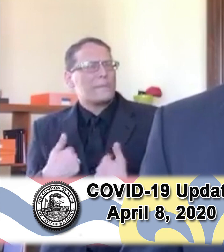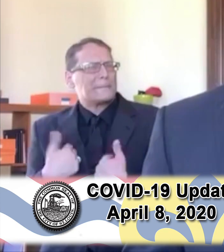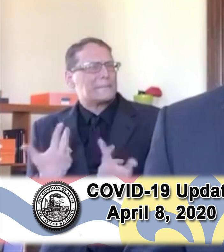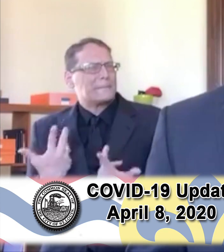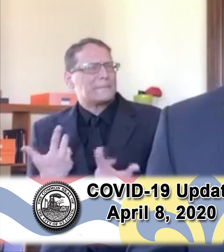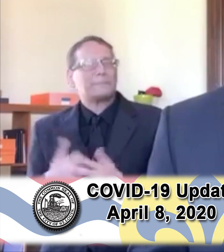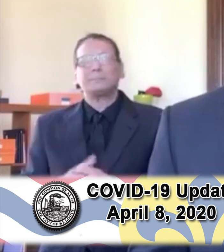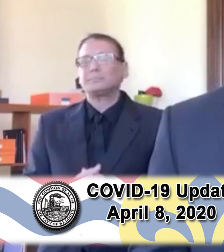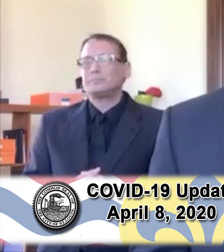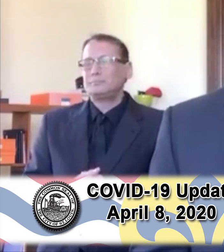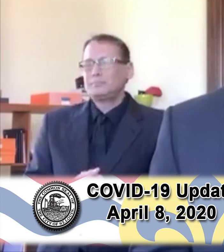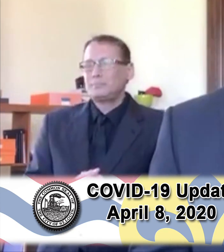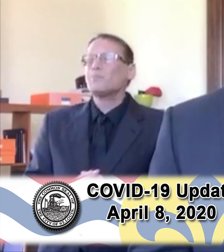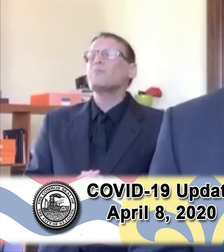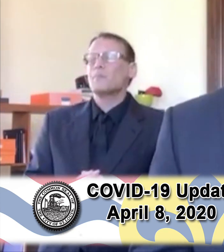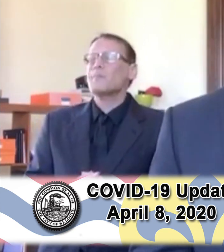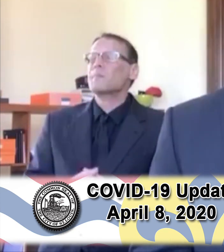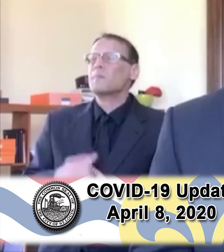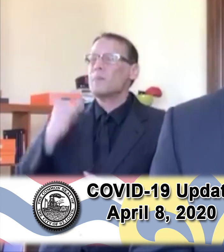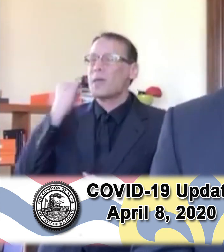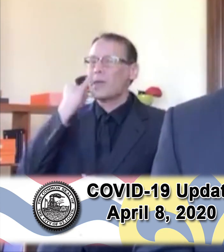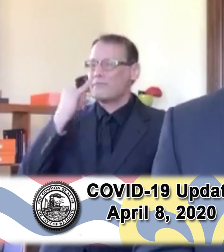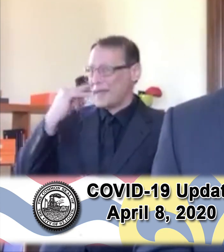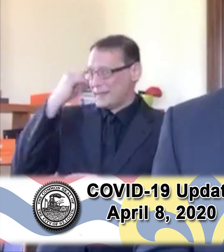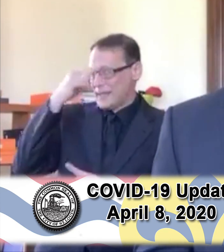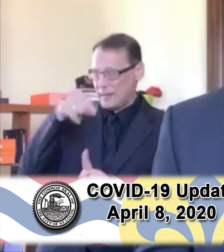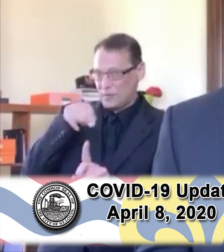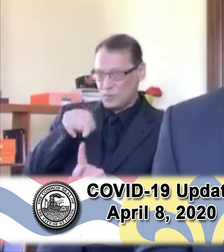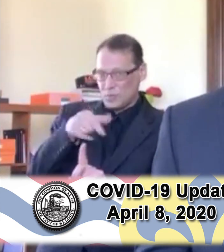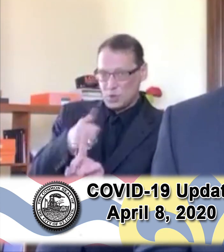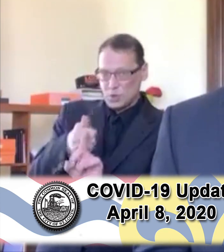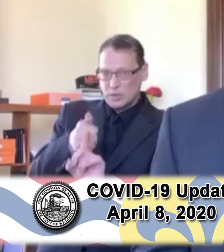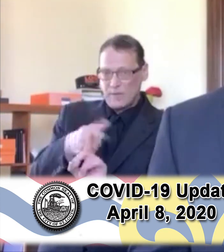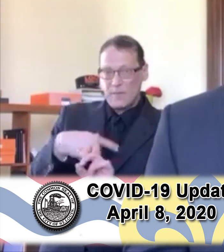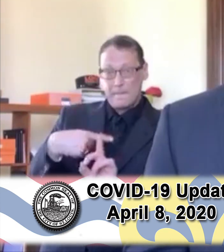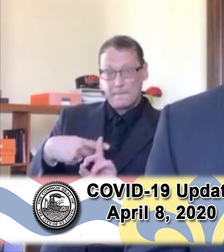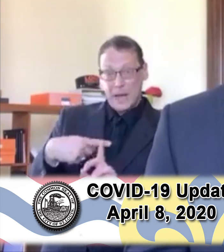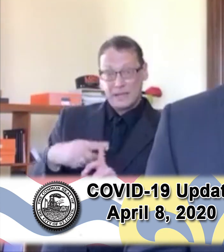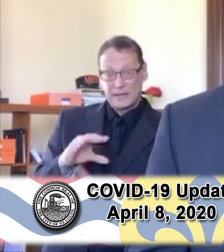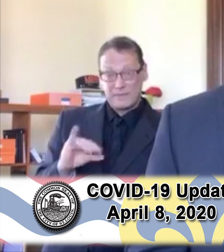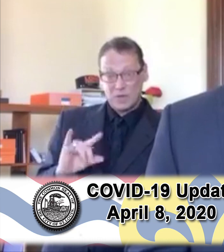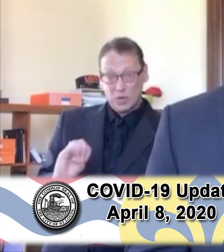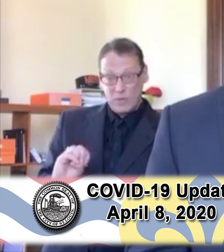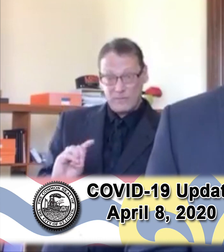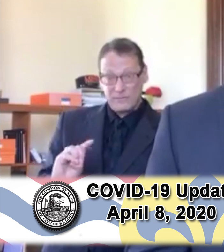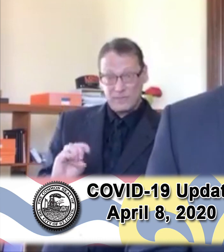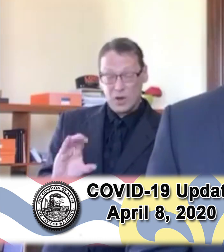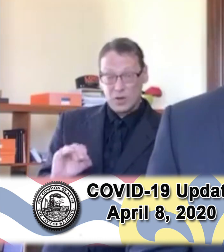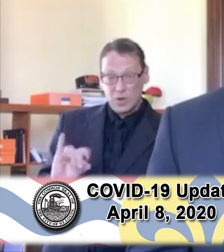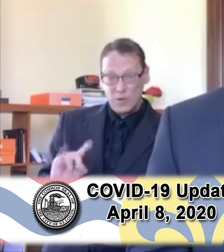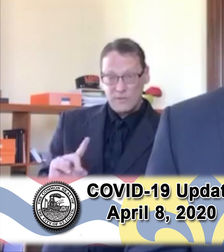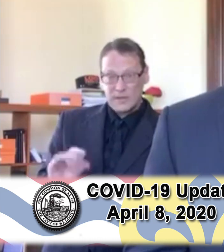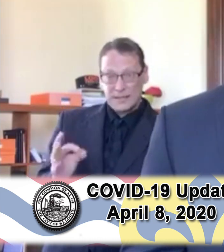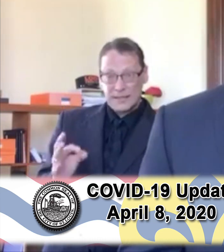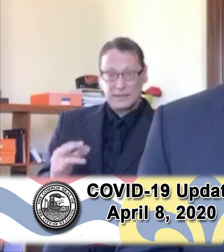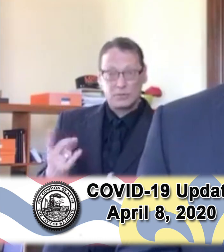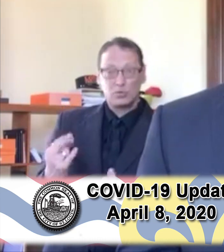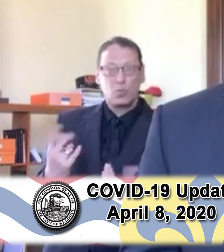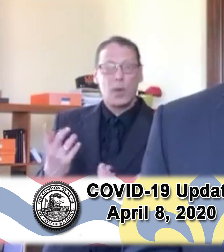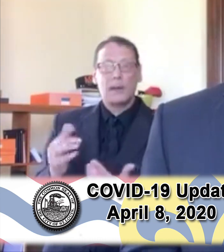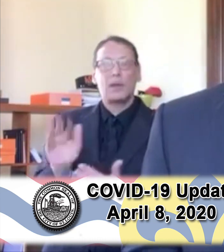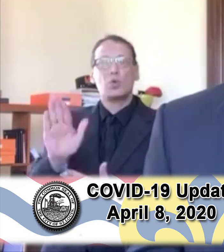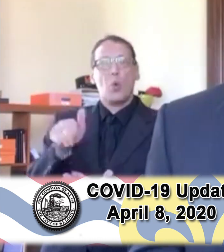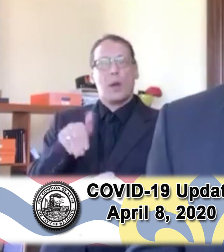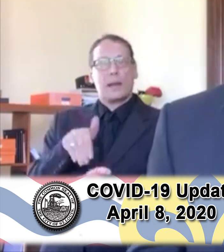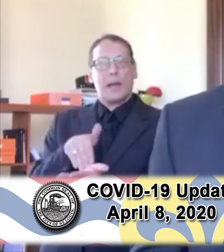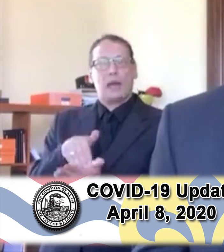who are exhibiting symptoms similar for COVID-19, they should contact a medical provider first. If